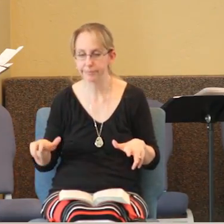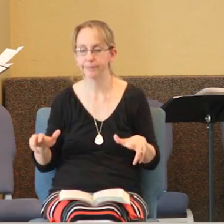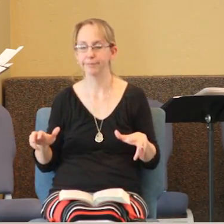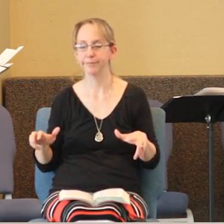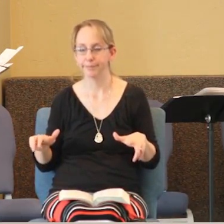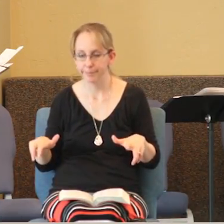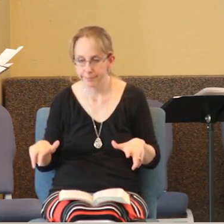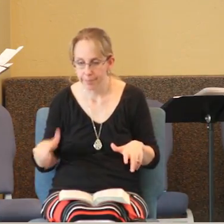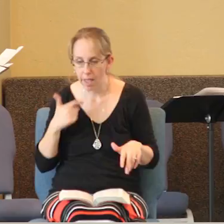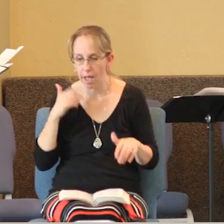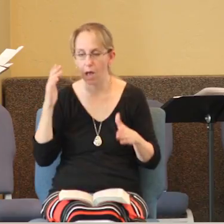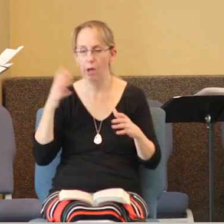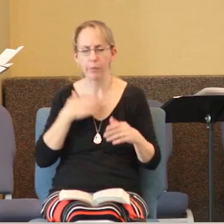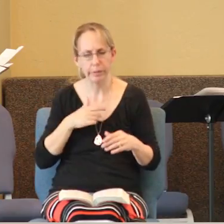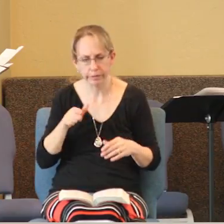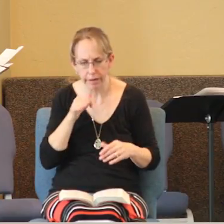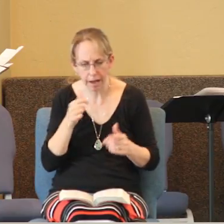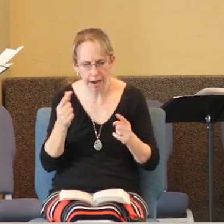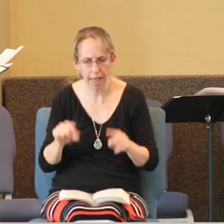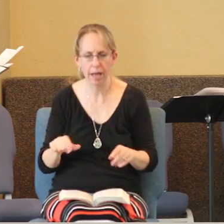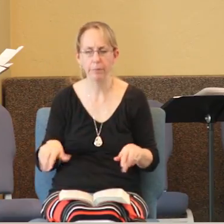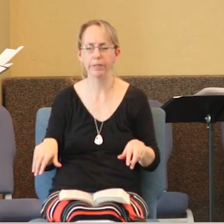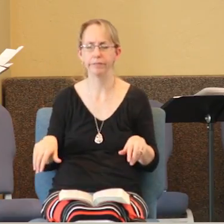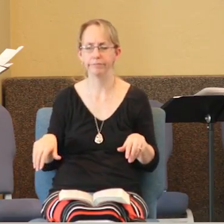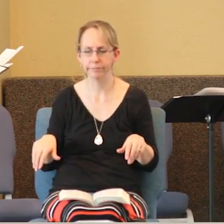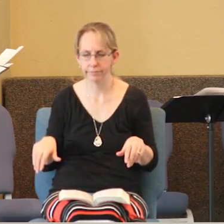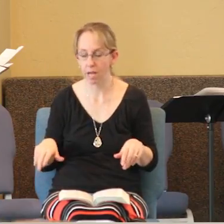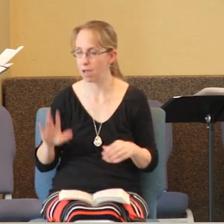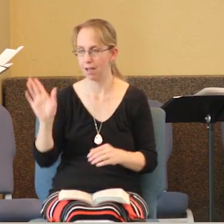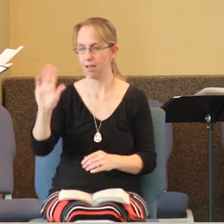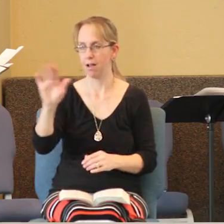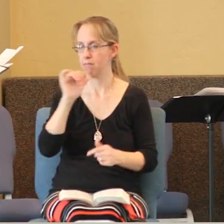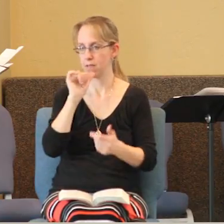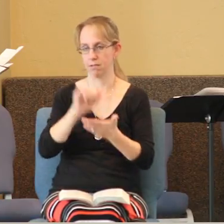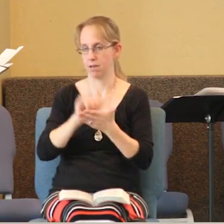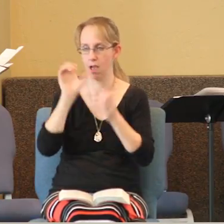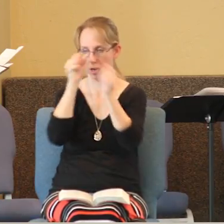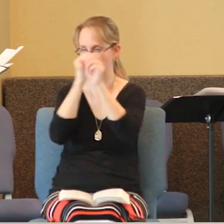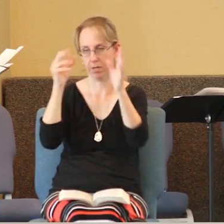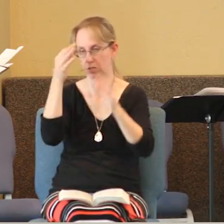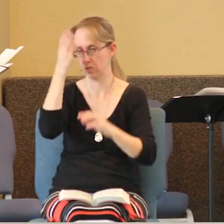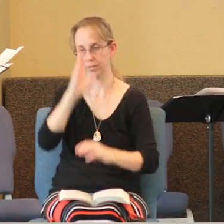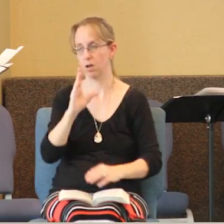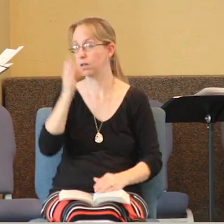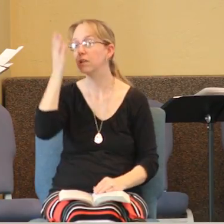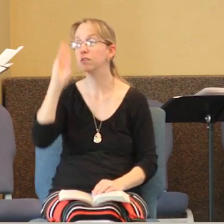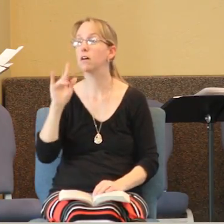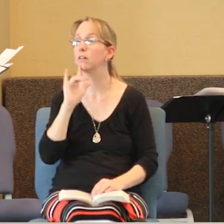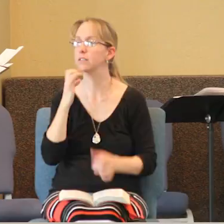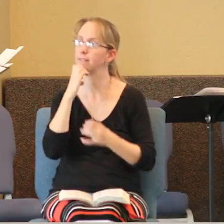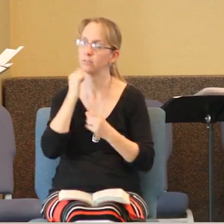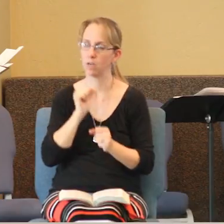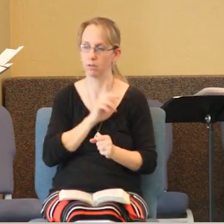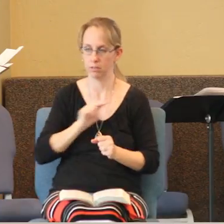happened. That's not a picture of God. He is the sovereign King of creation.